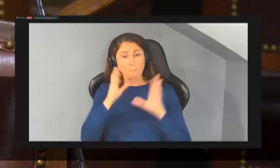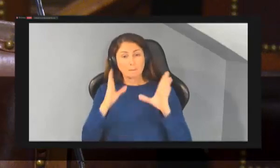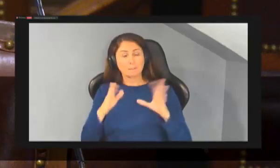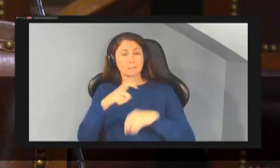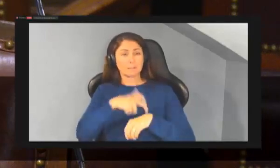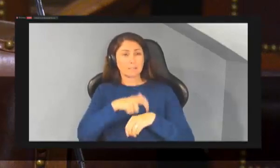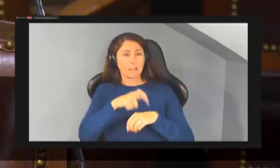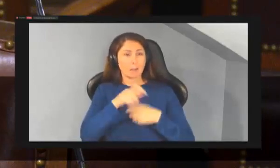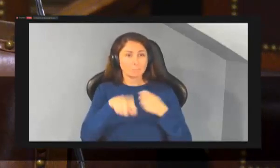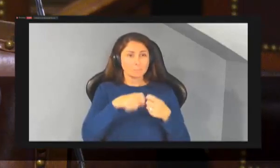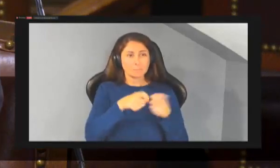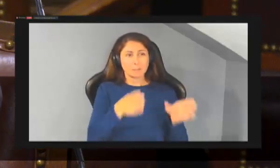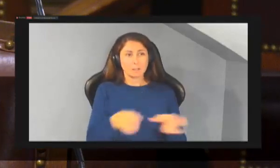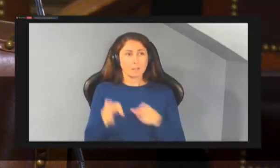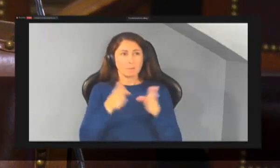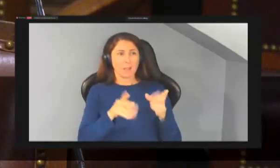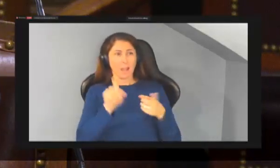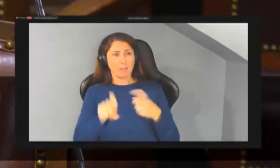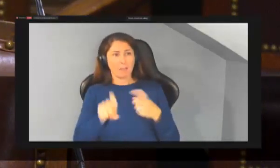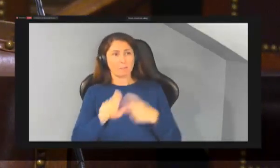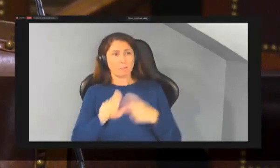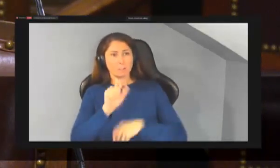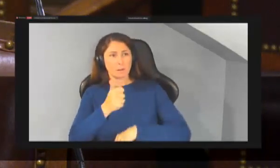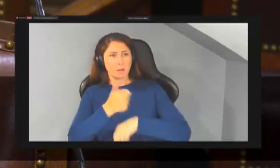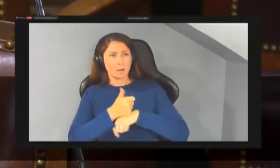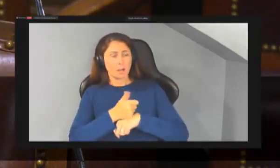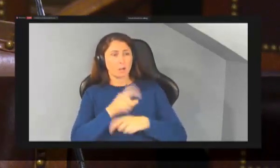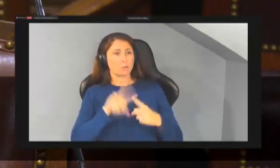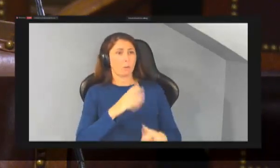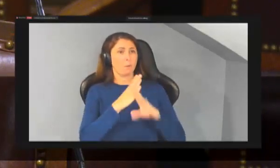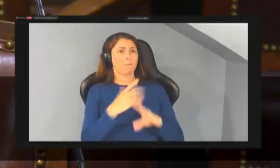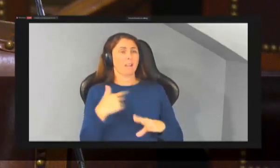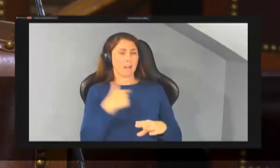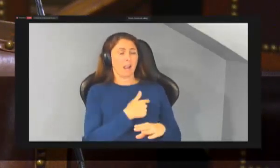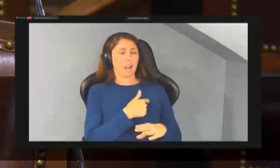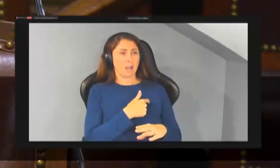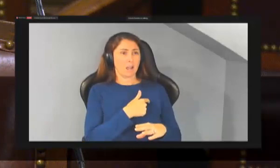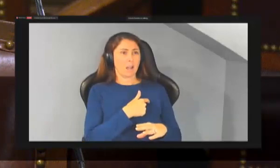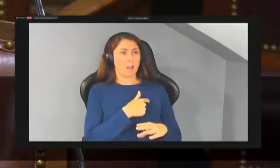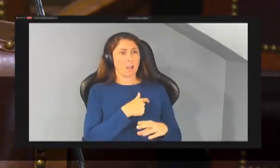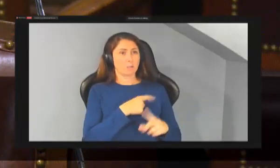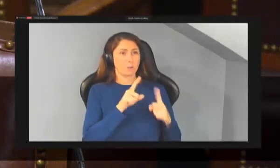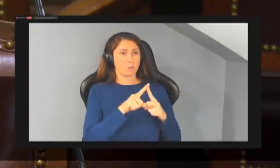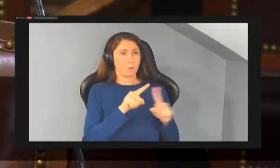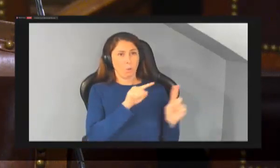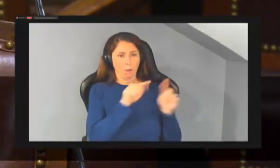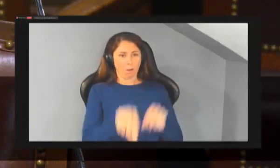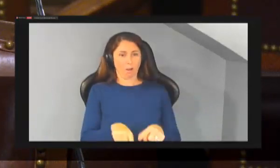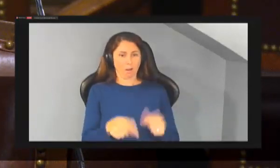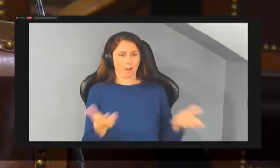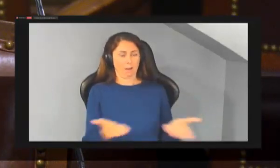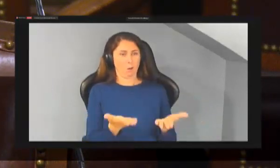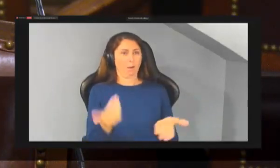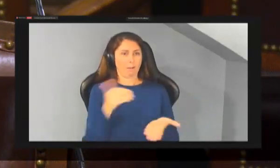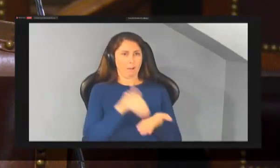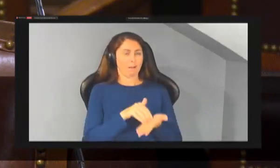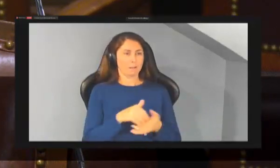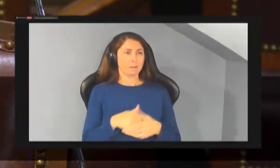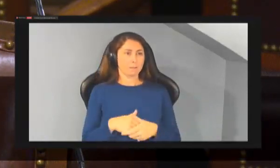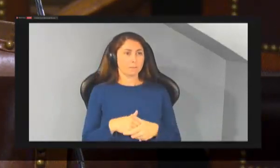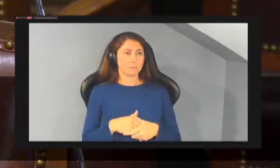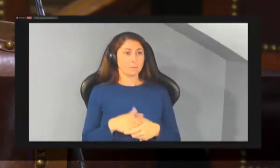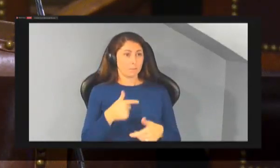strategies have to be implemented so as to prevent us from ever finding ourselves back here again. And I'll be happy to work